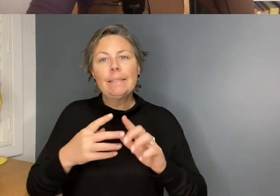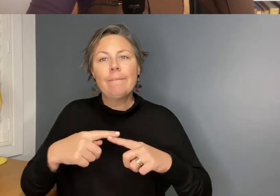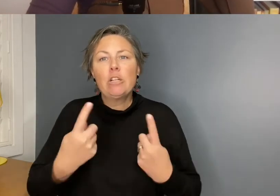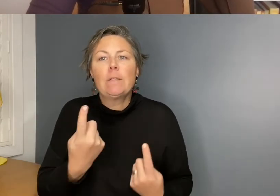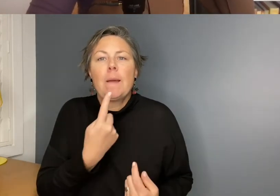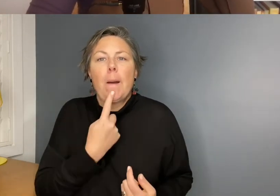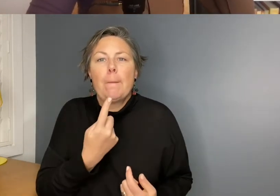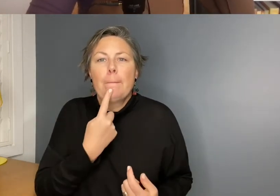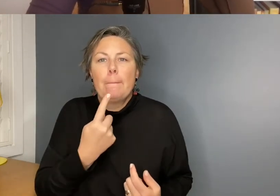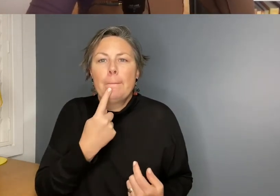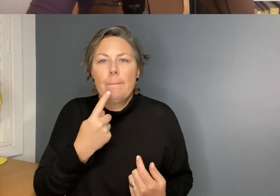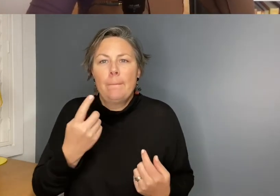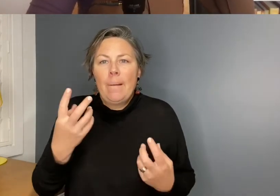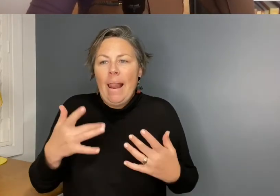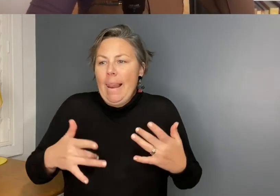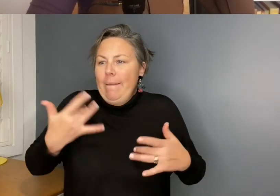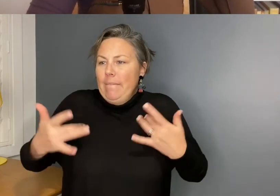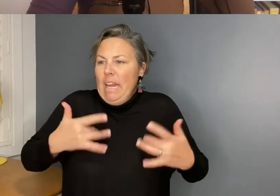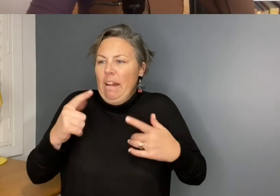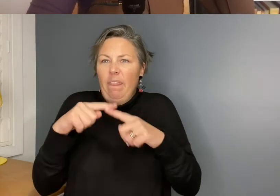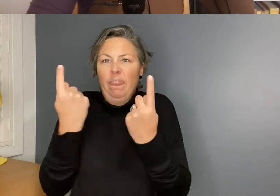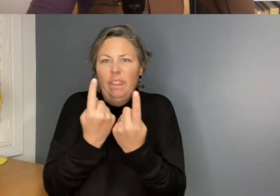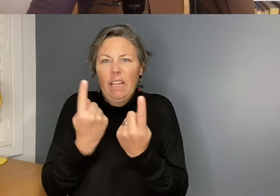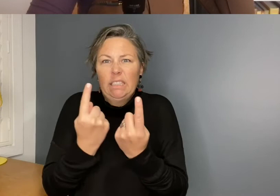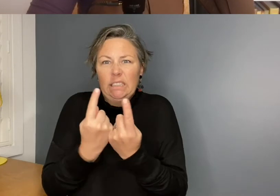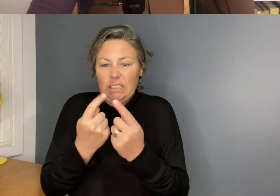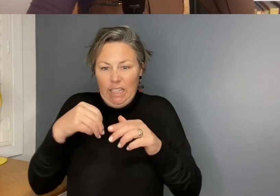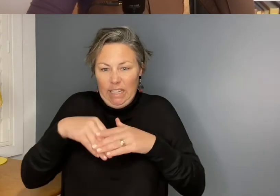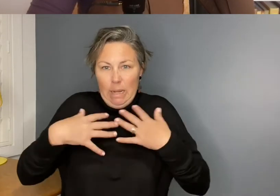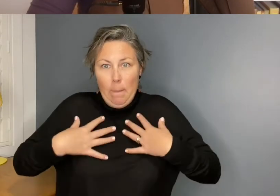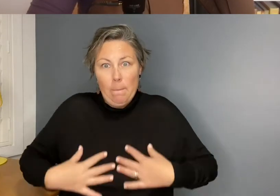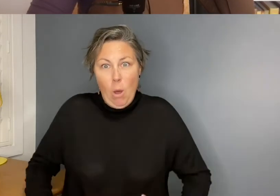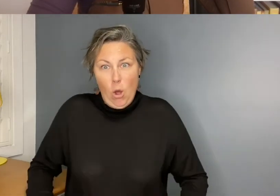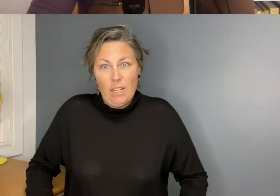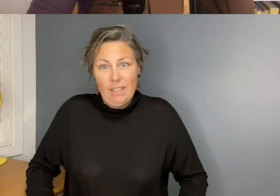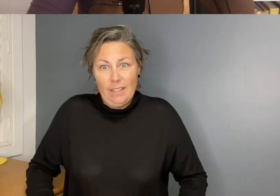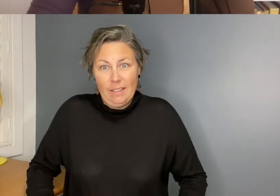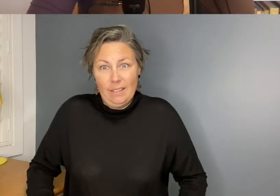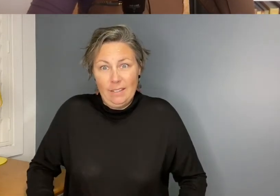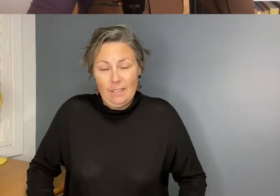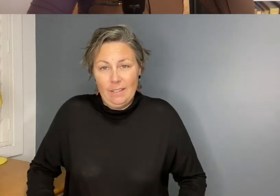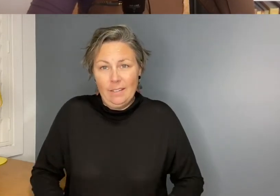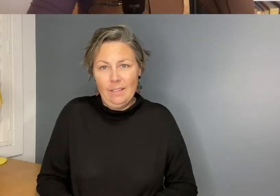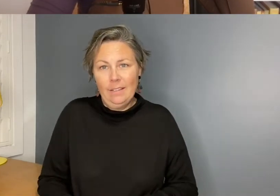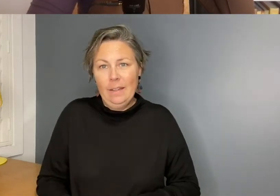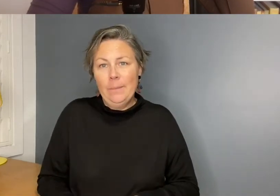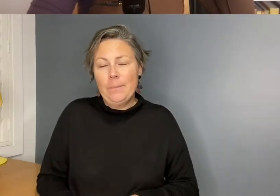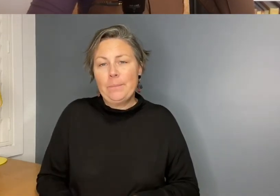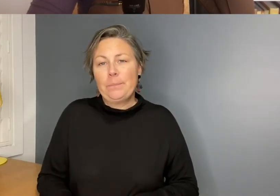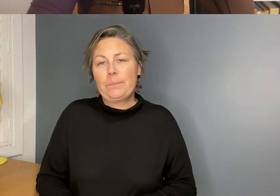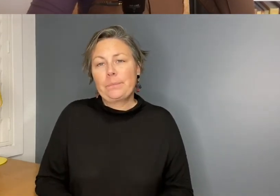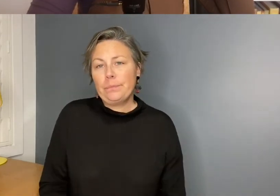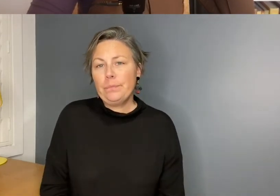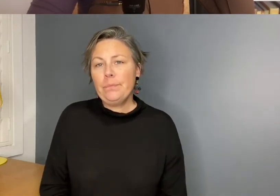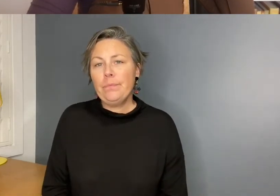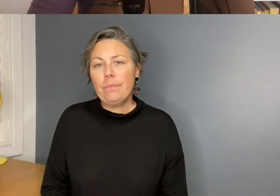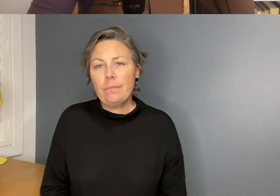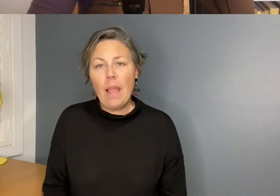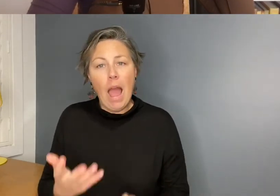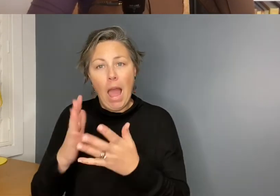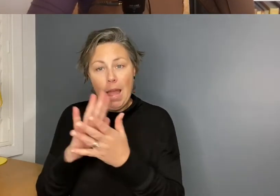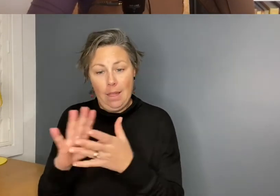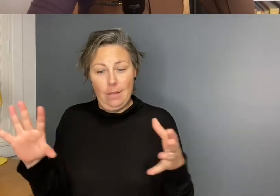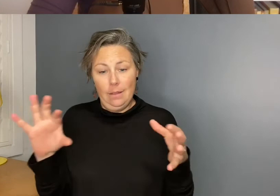microbial life living inside them. It gets all science fiction-y at this point. But where this kind of intersects with the diet is